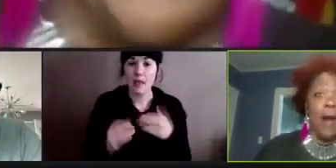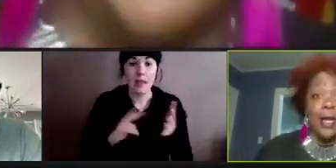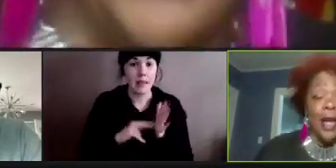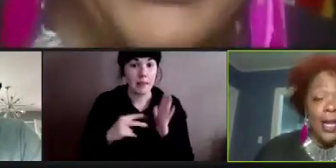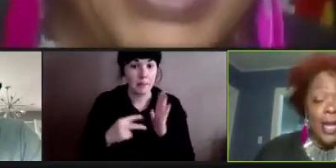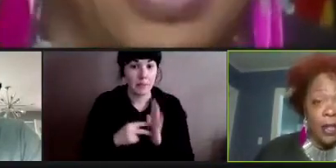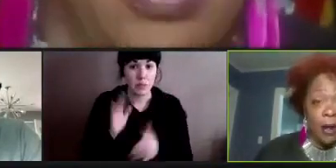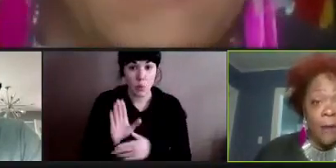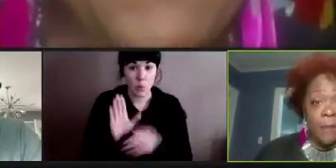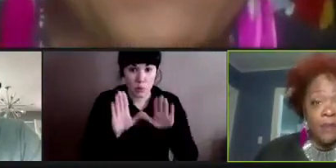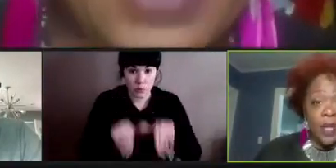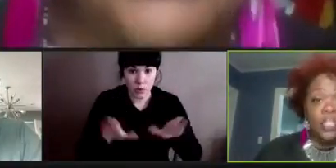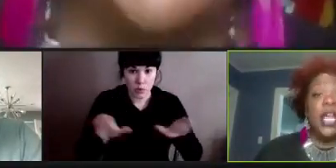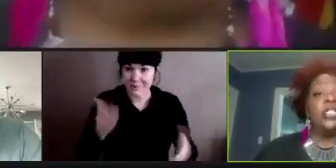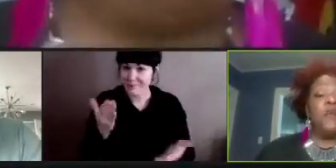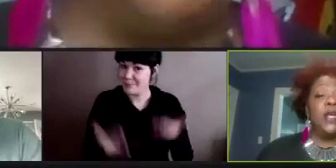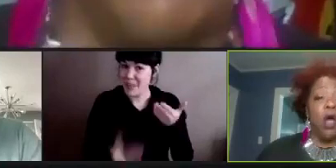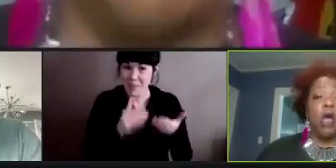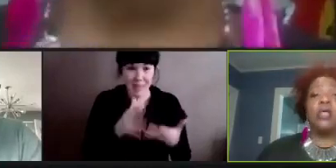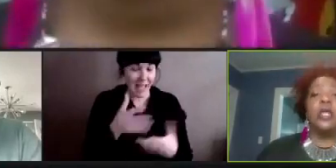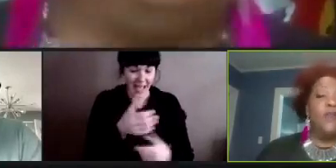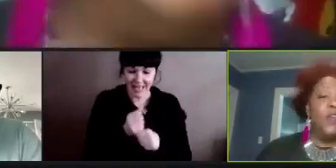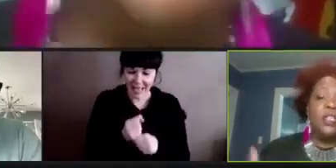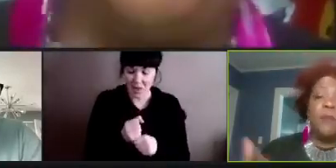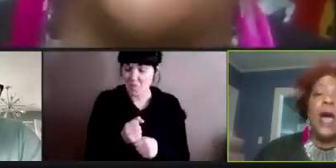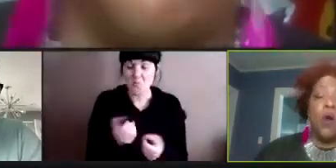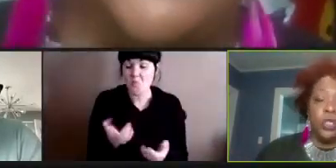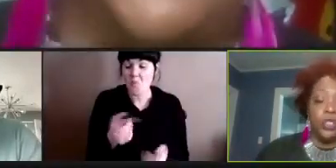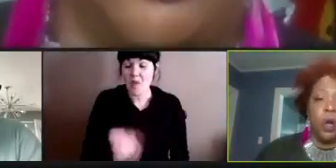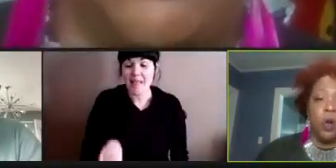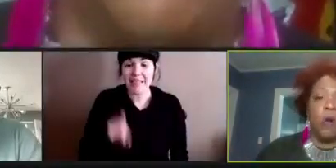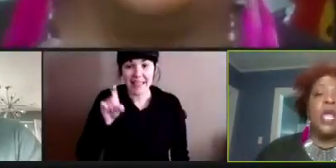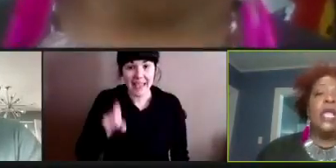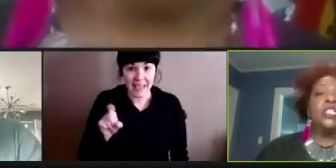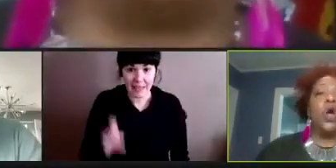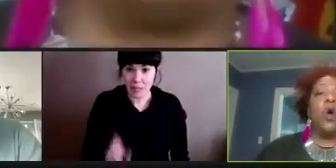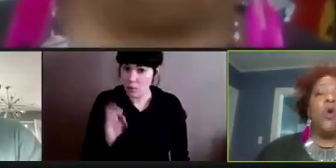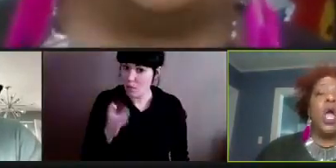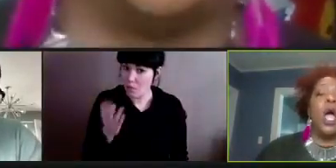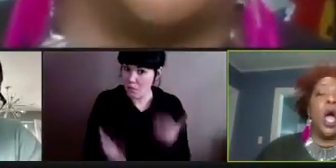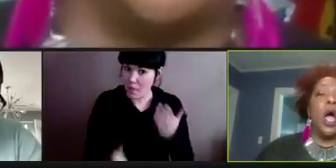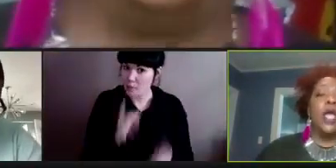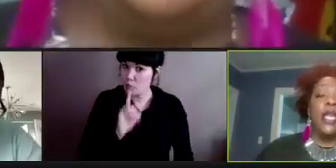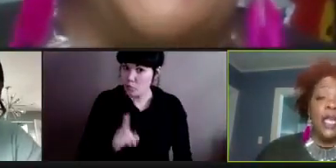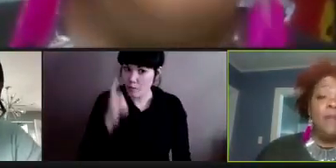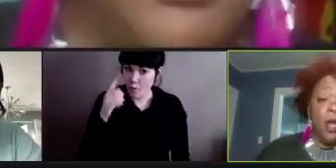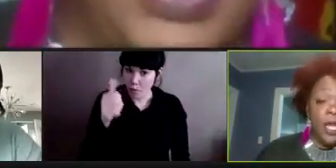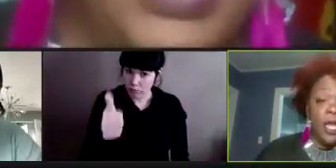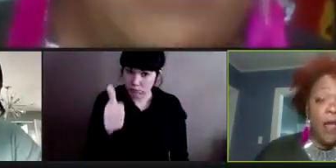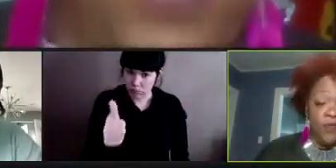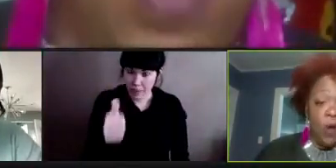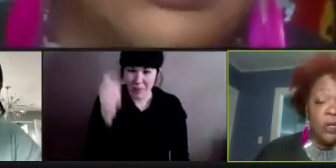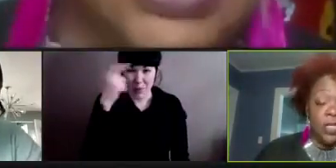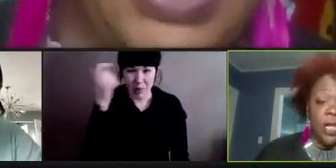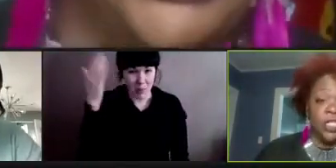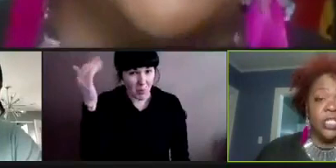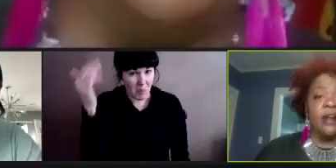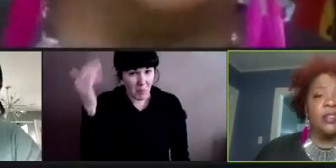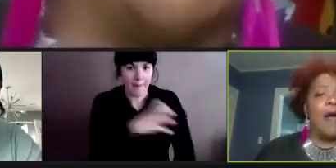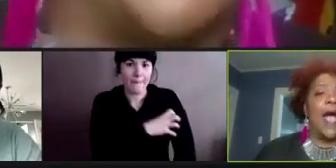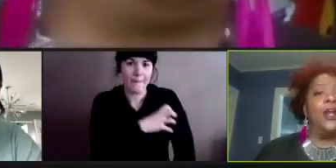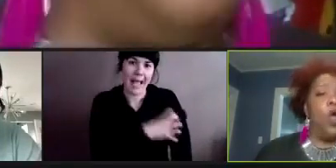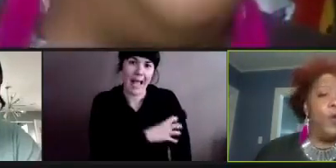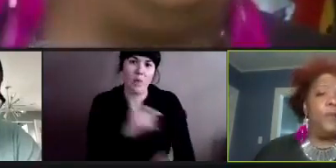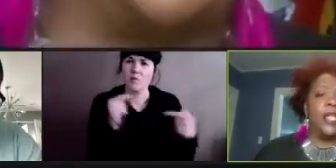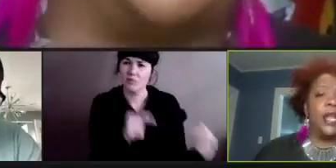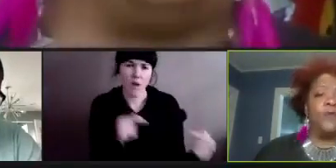you might not either, just because there's a power struggle. So emailing those legislators.